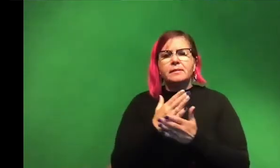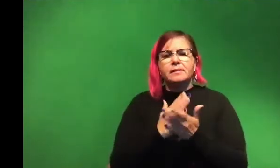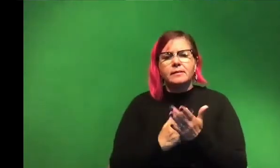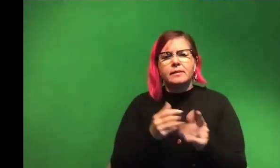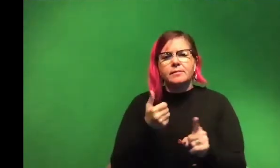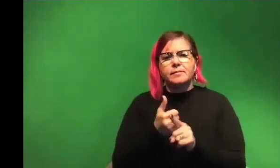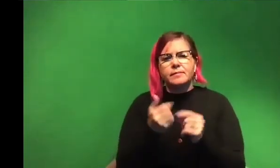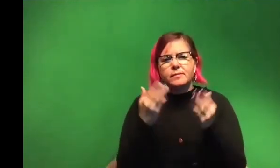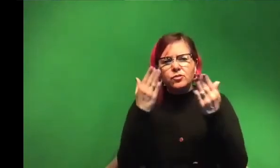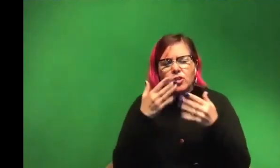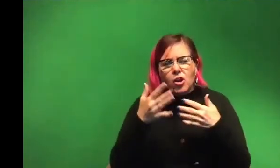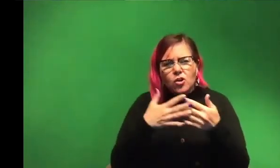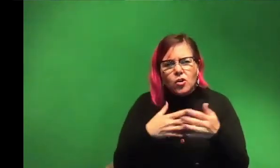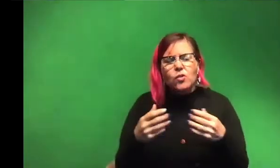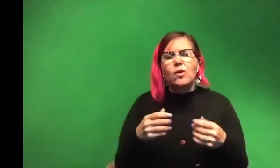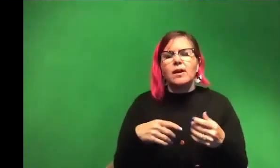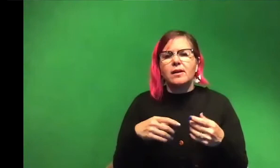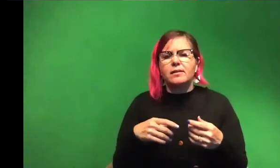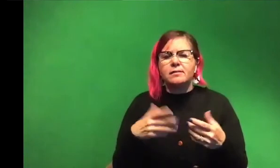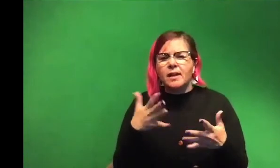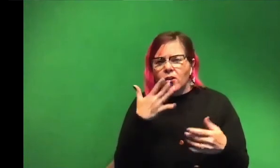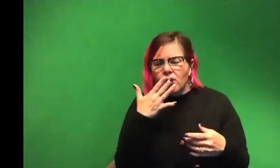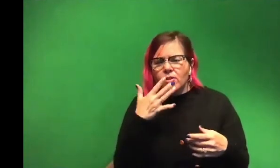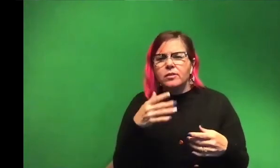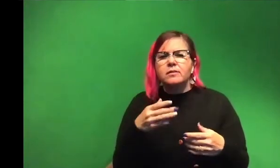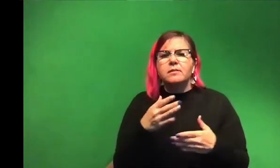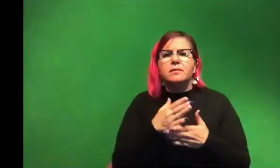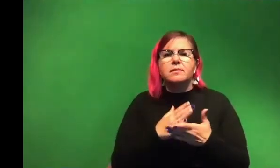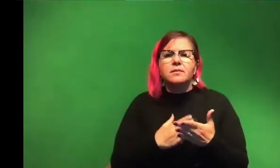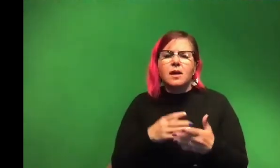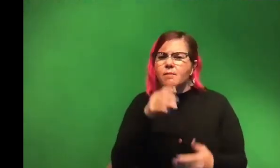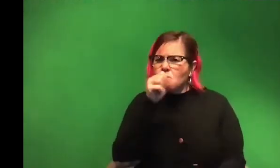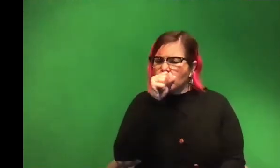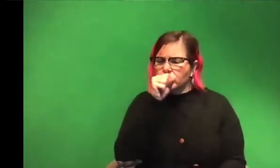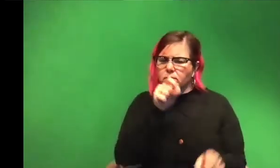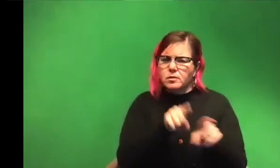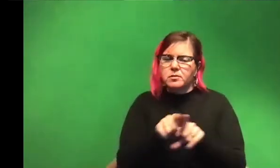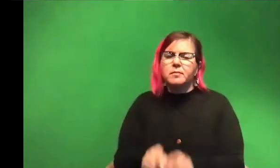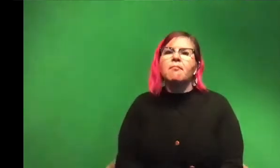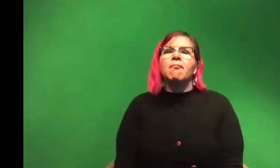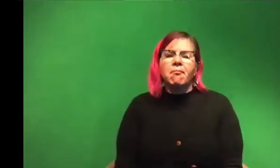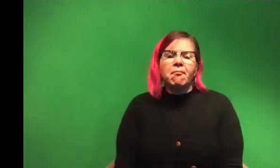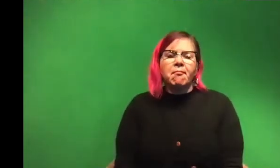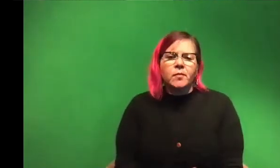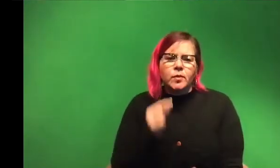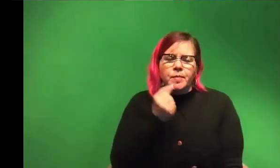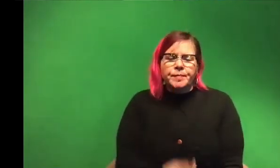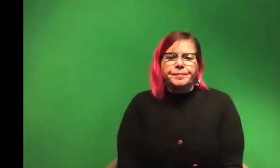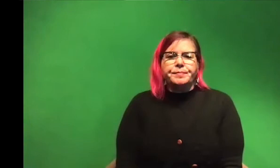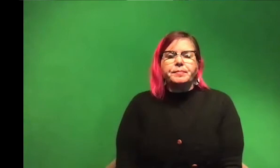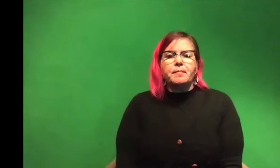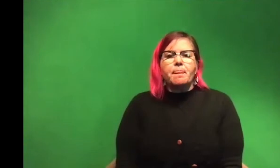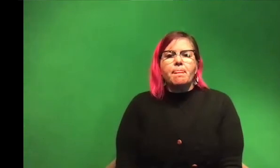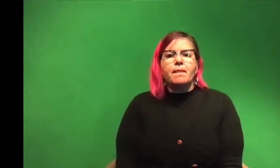a dark gray or a graphite color, and then some that are orange as well. Cool. Um, the next question is from